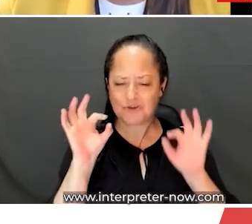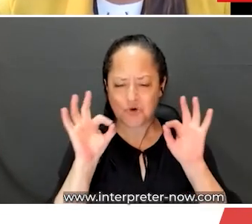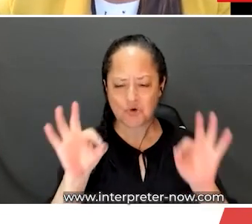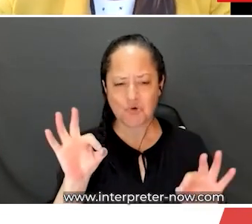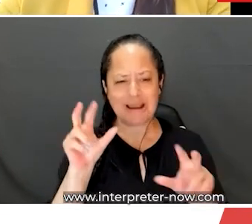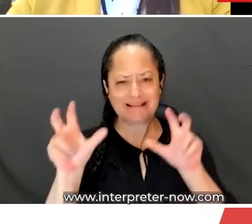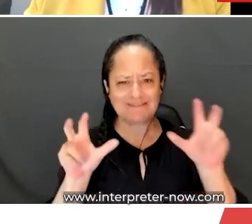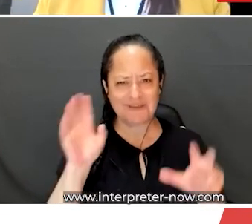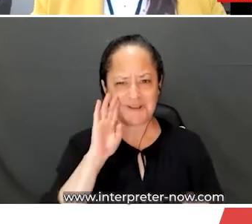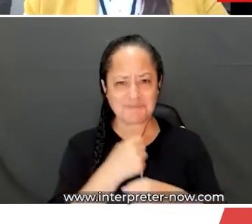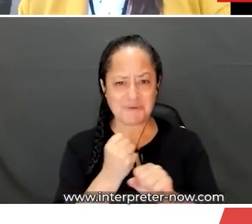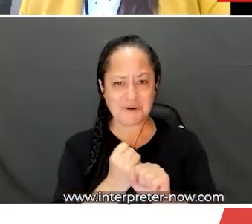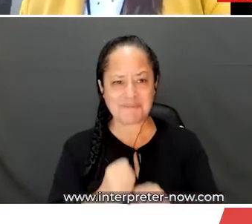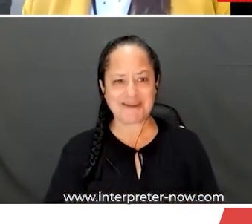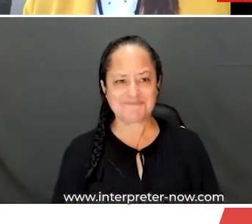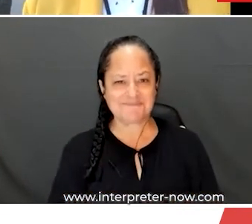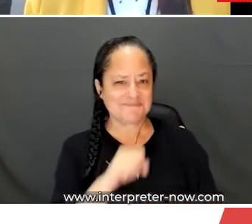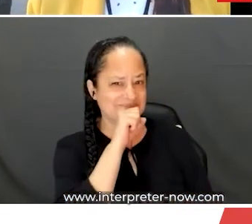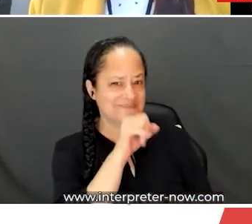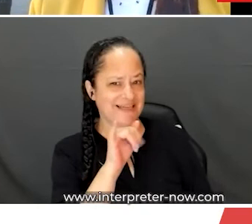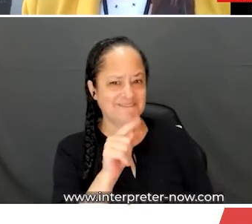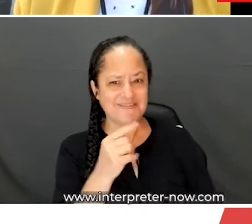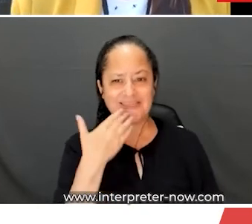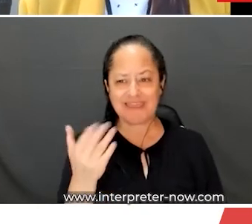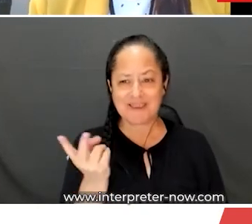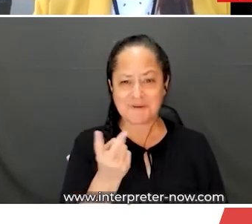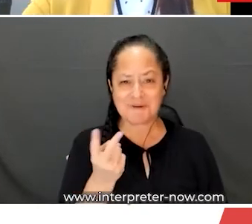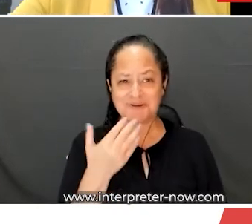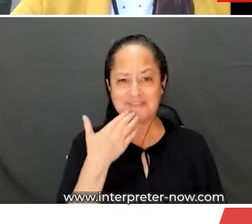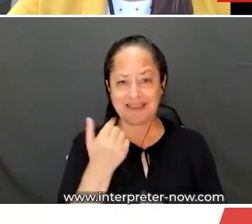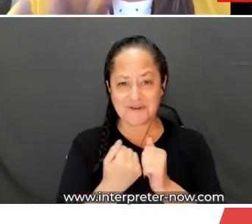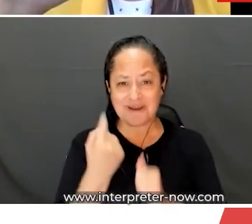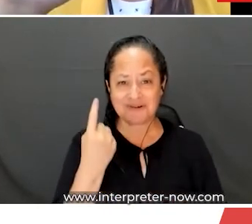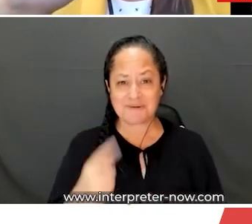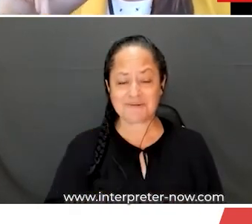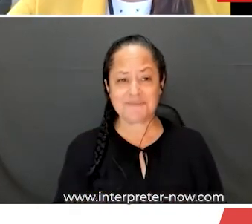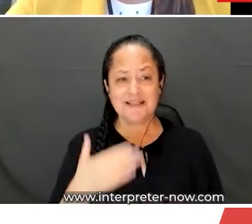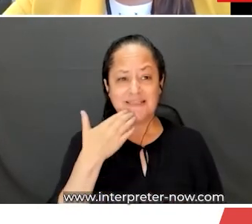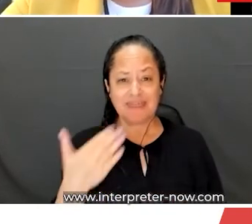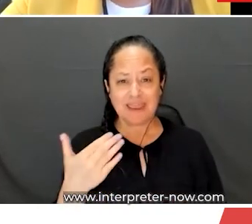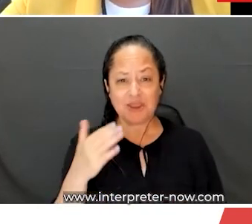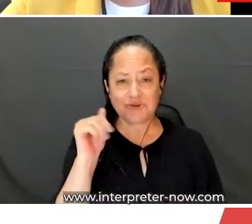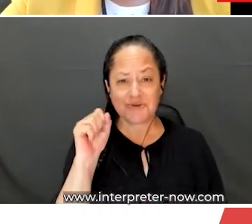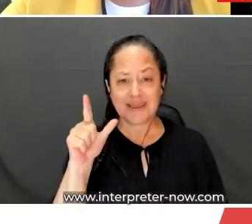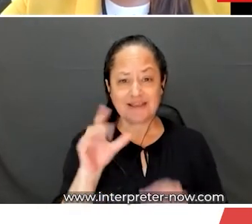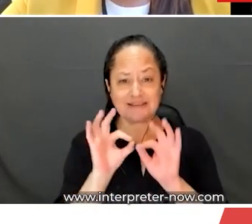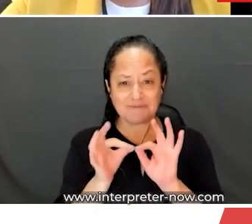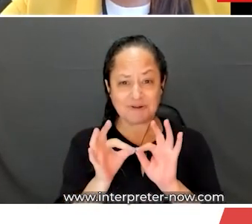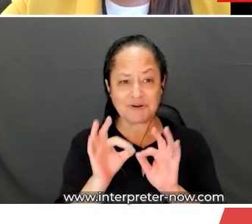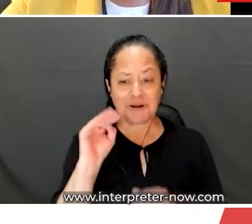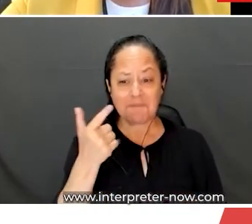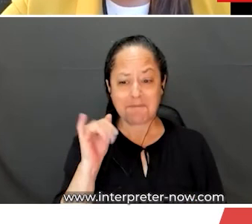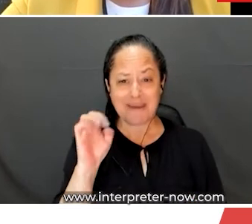make. Love it. Thank you both. Thank you, everybody. And thank you to our ASL interpreters and Maggie as